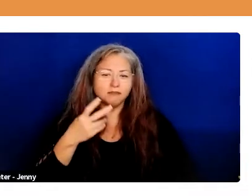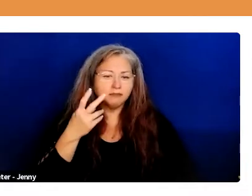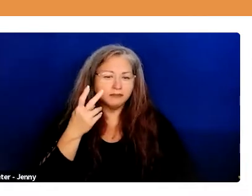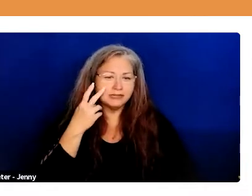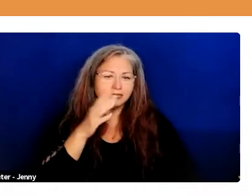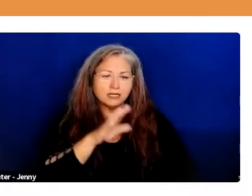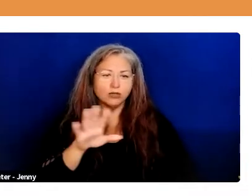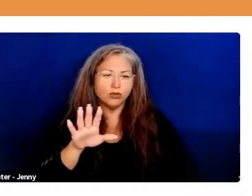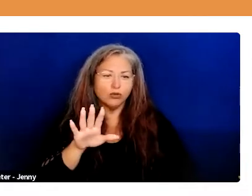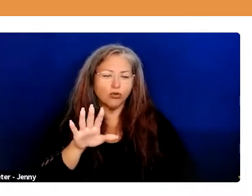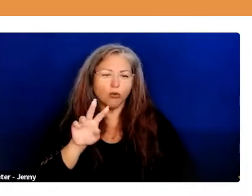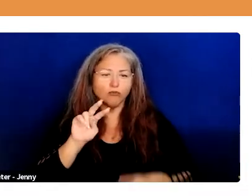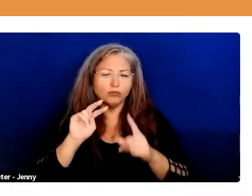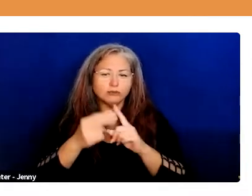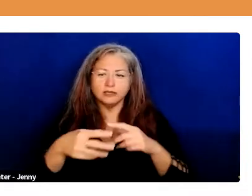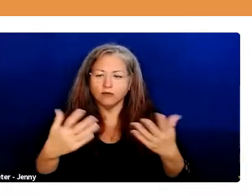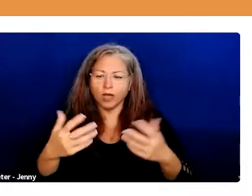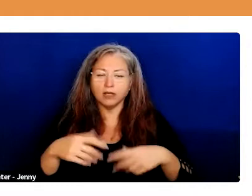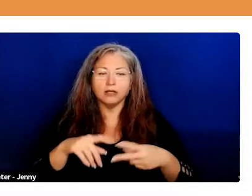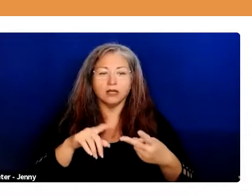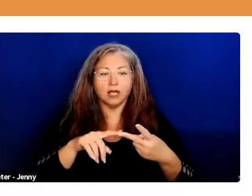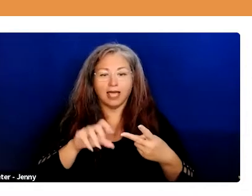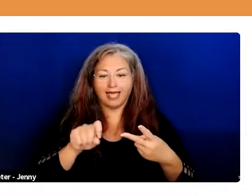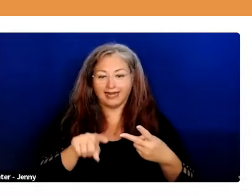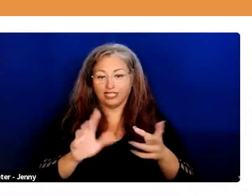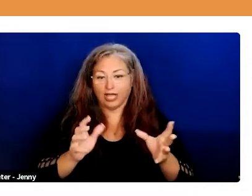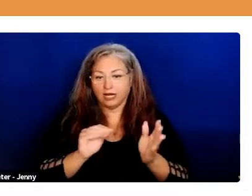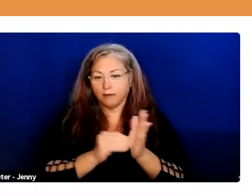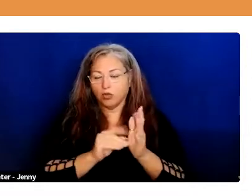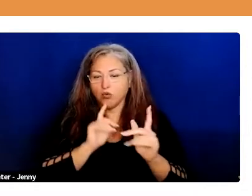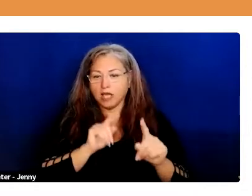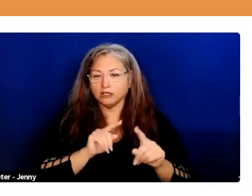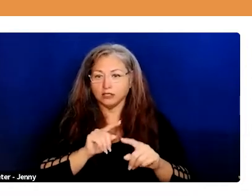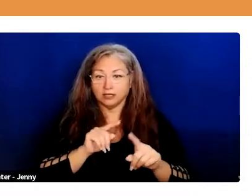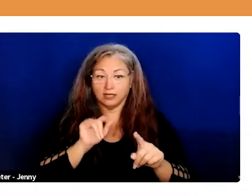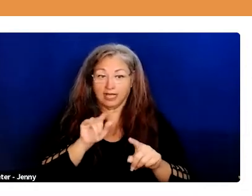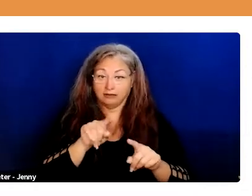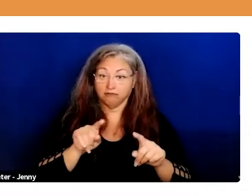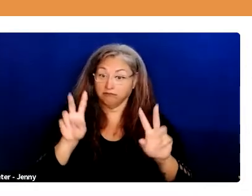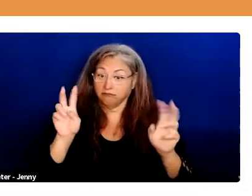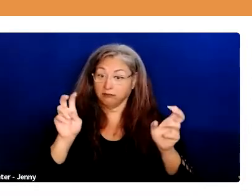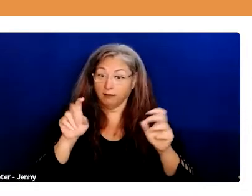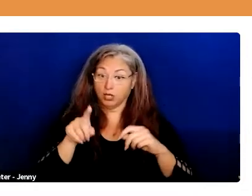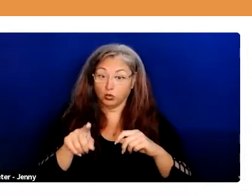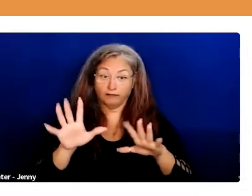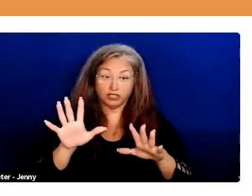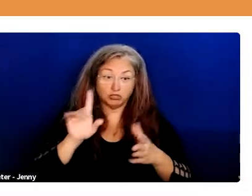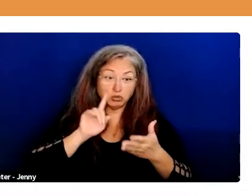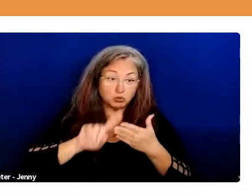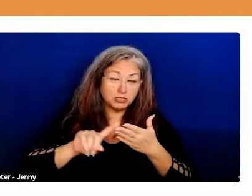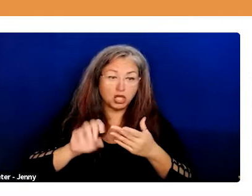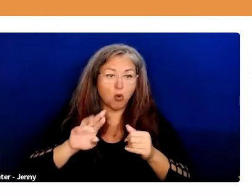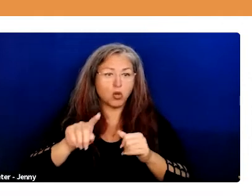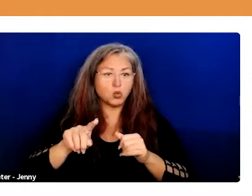perspective. And then also if you can answer in the chat, perhaps, is this a topic that you've been researching or thinking